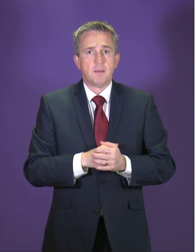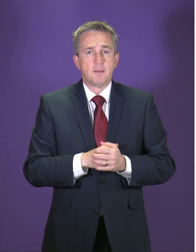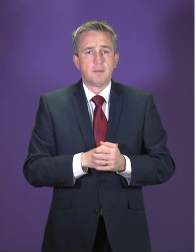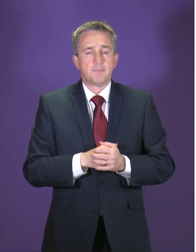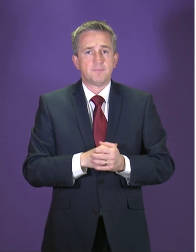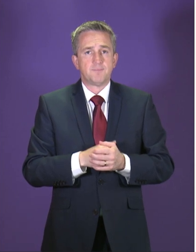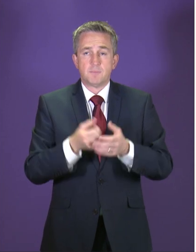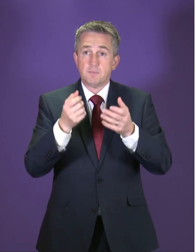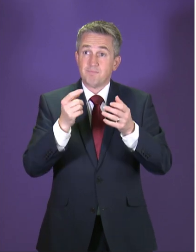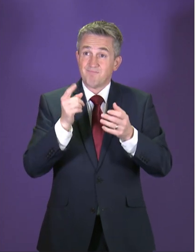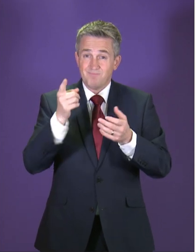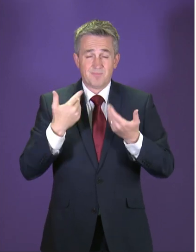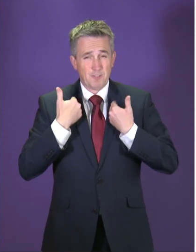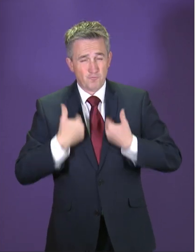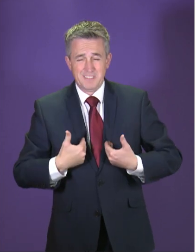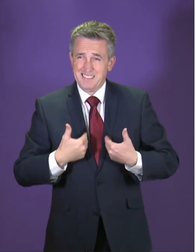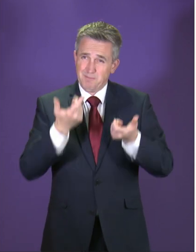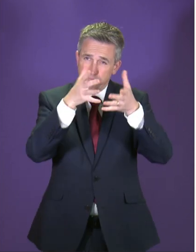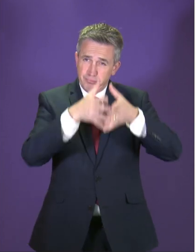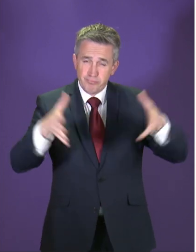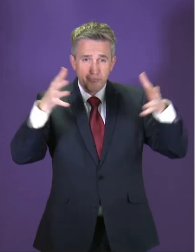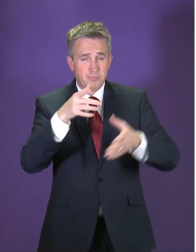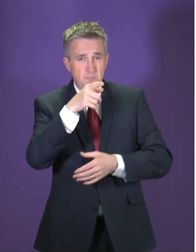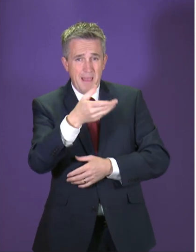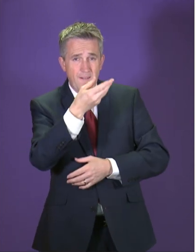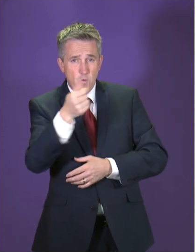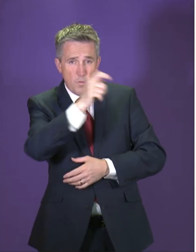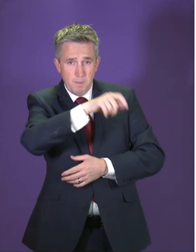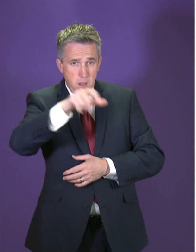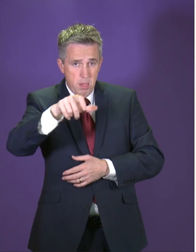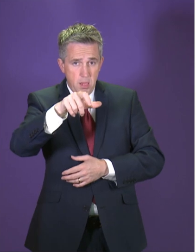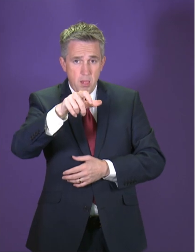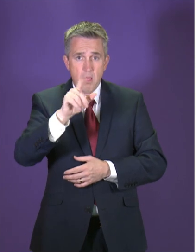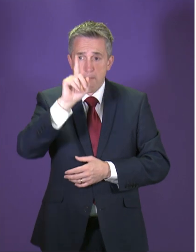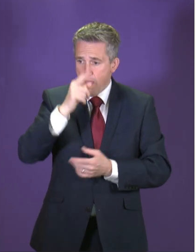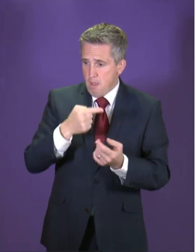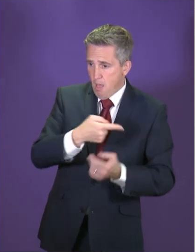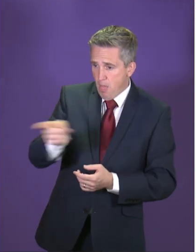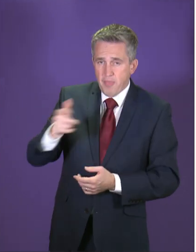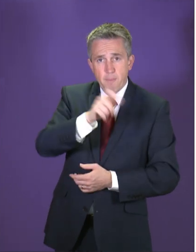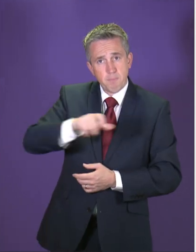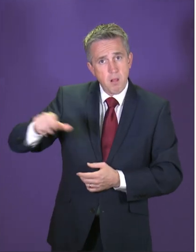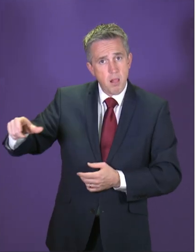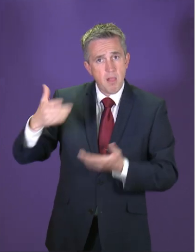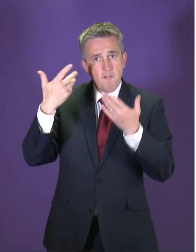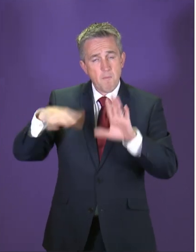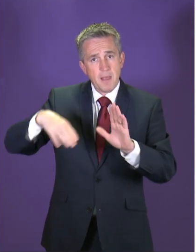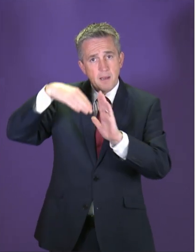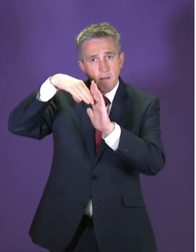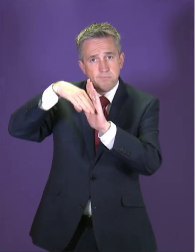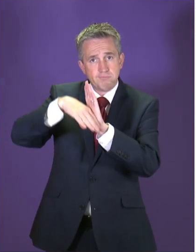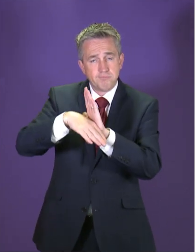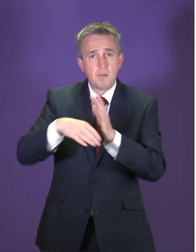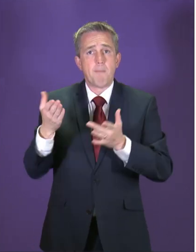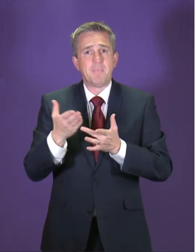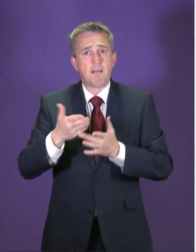has in the last 30 years been paralleled by income stagnation and declining social mobility in the